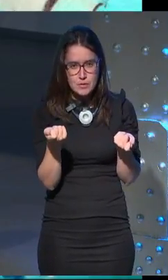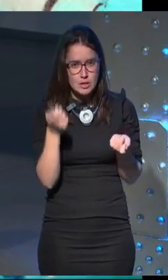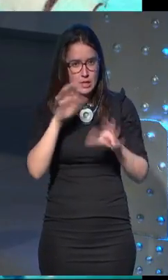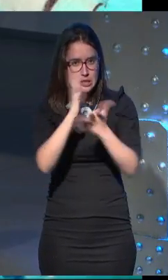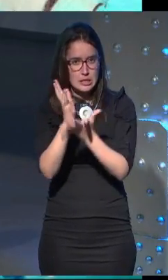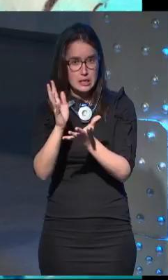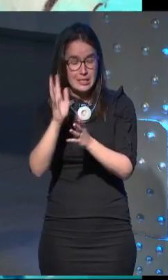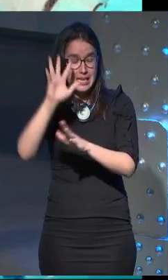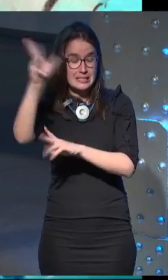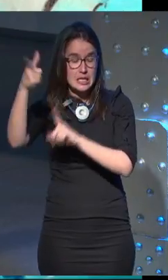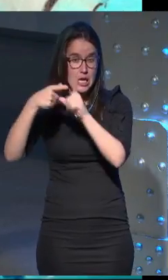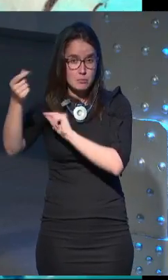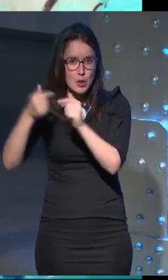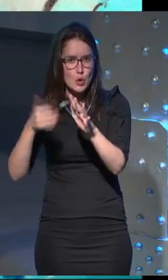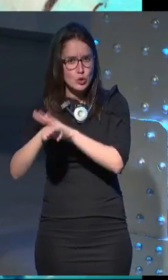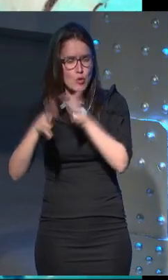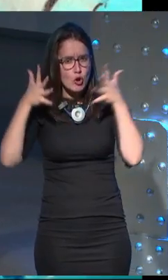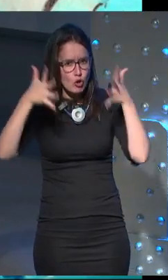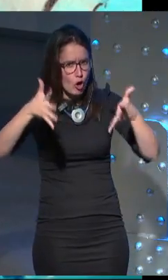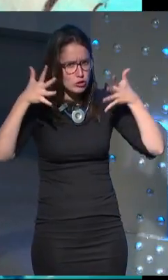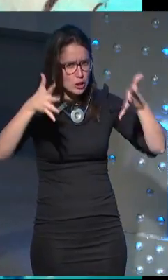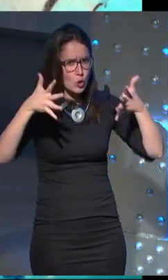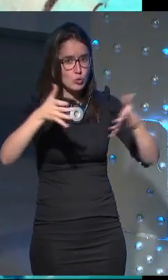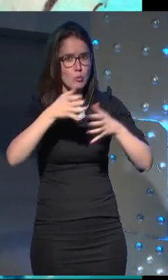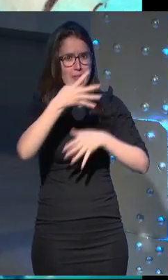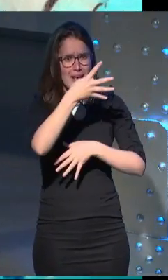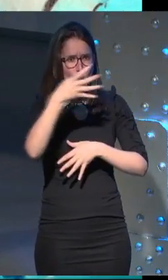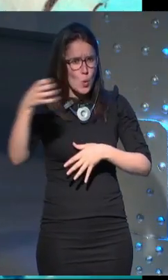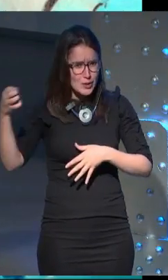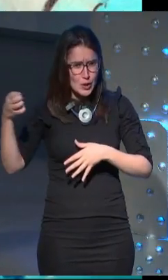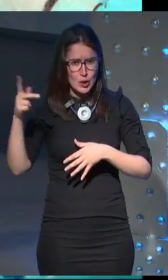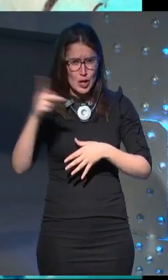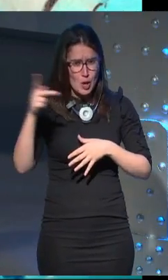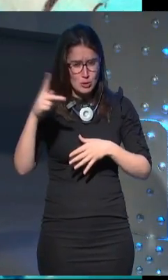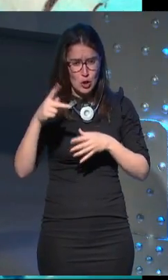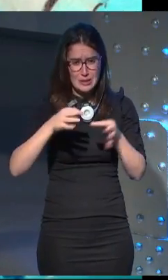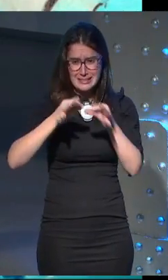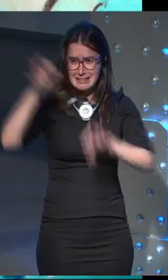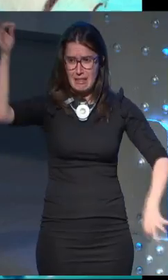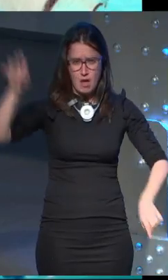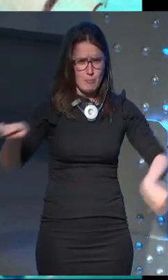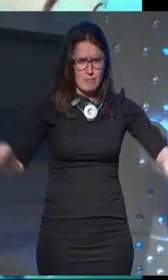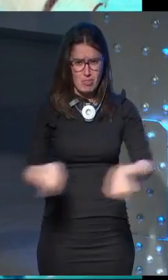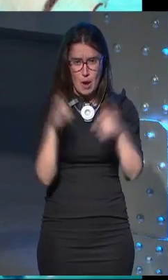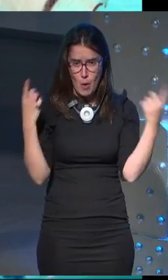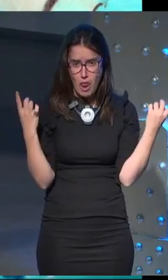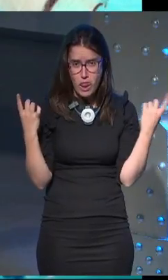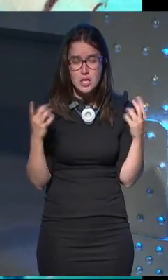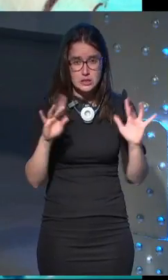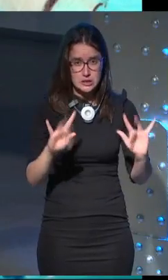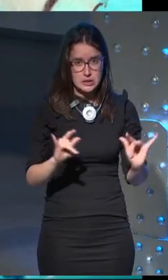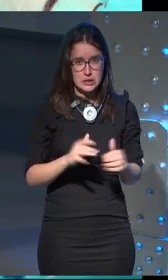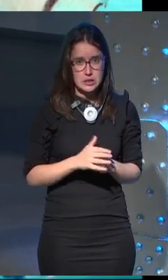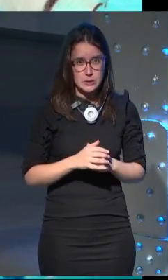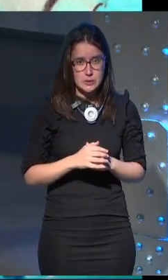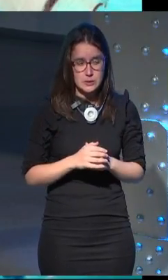and from out there to give advice, despite being 400 kilometers away. Yeah,